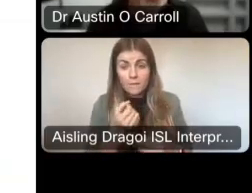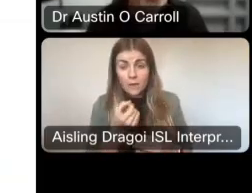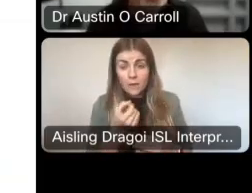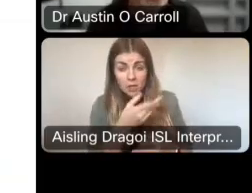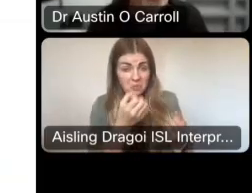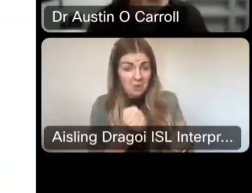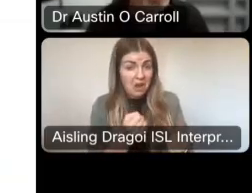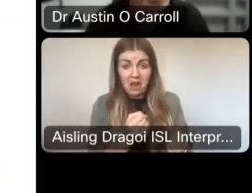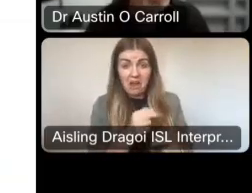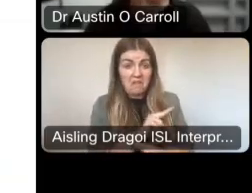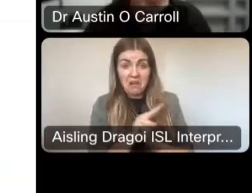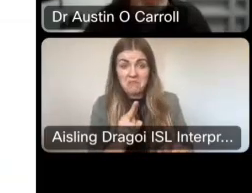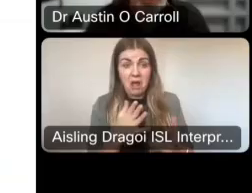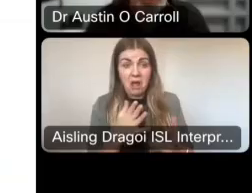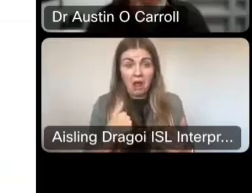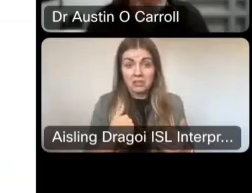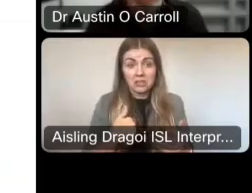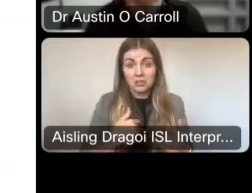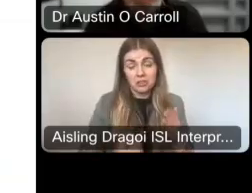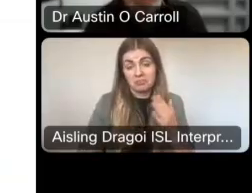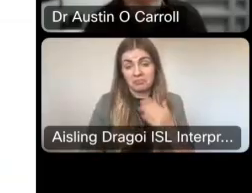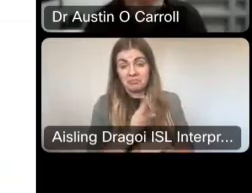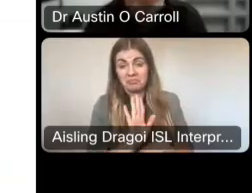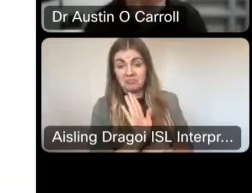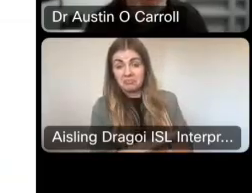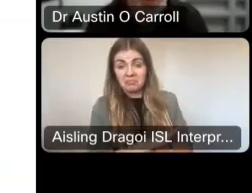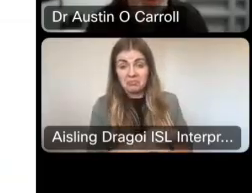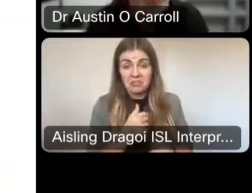come, and stuffed them up my arse. That's what she said. And